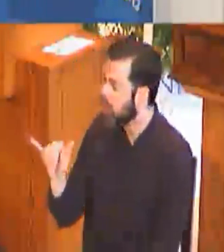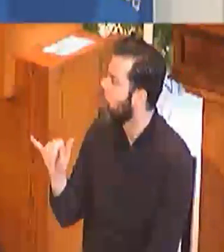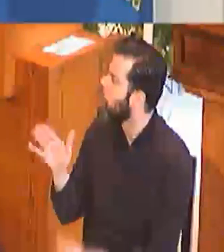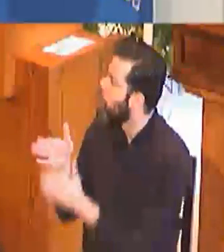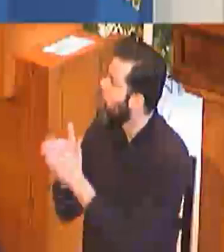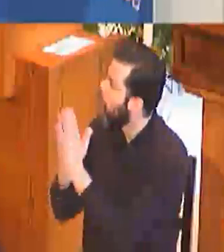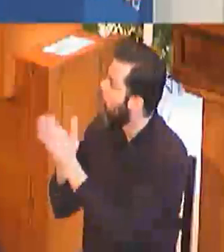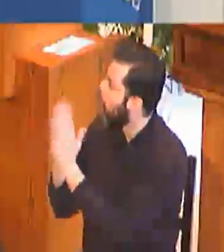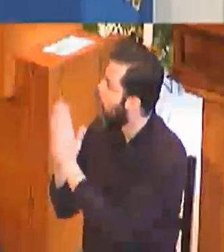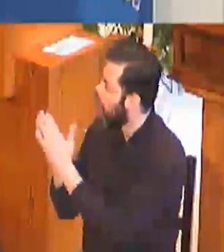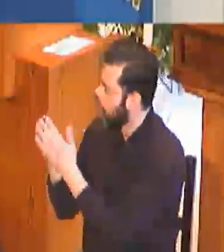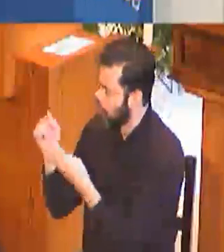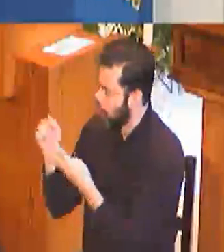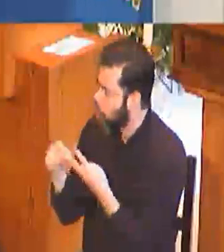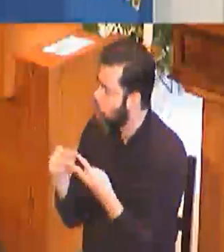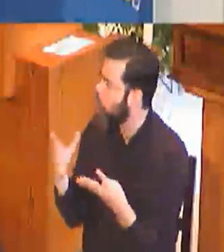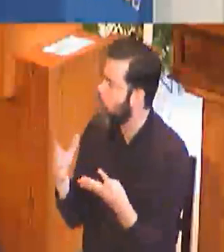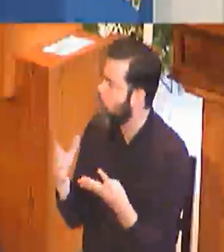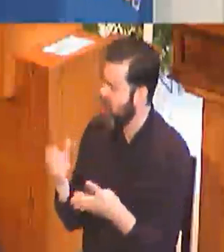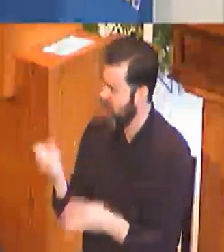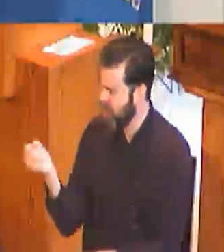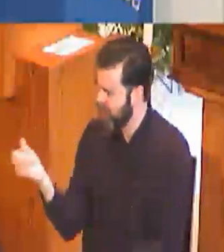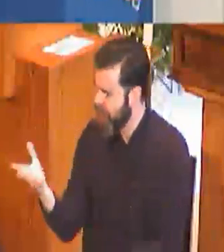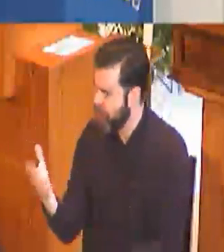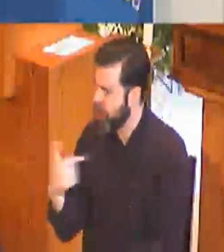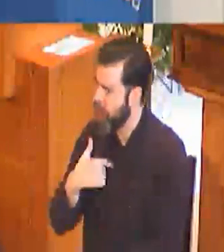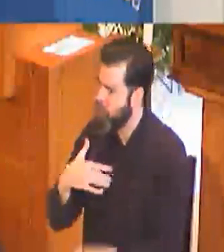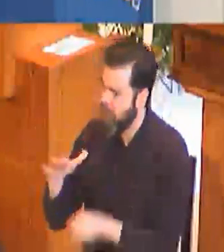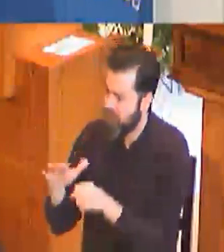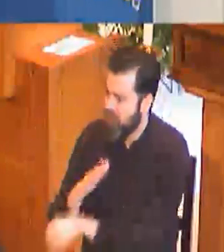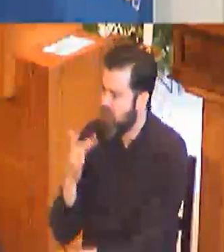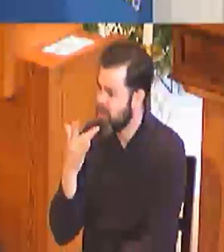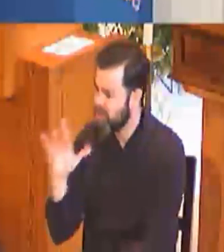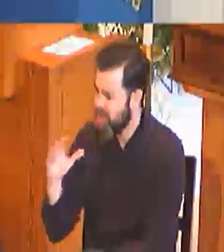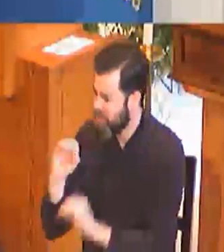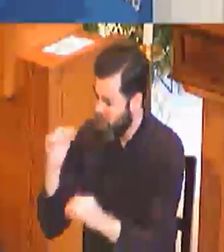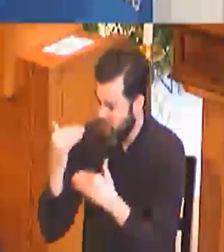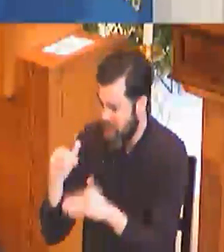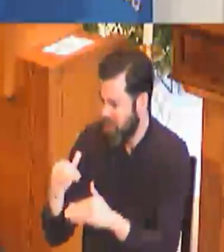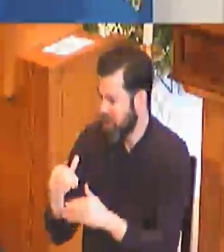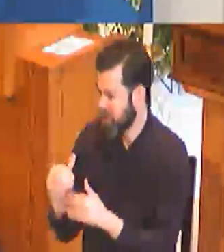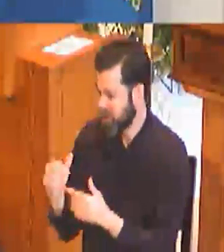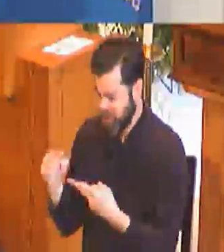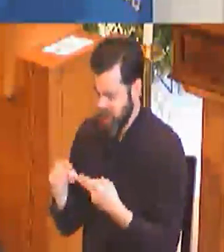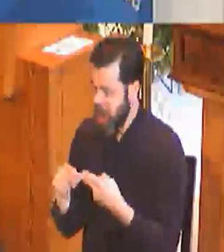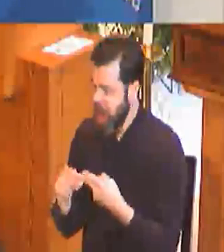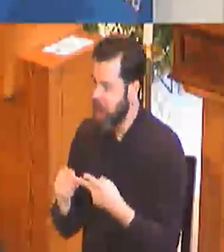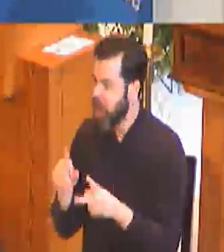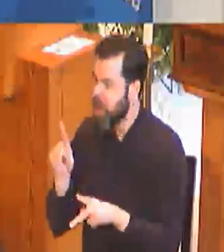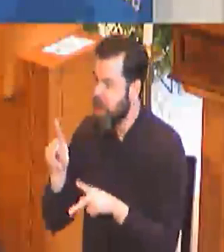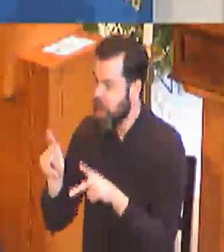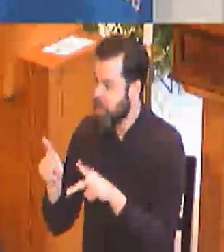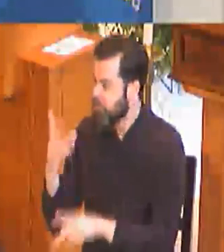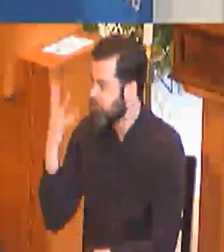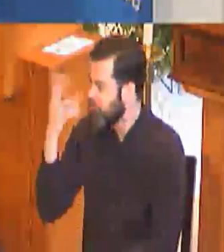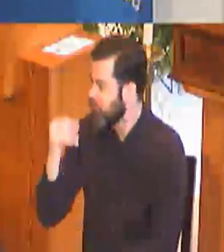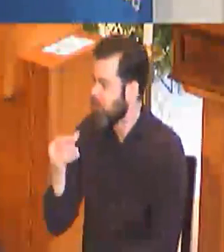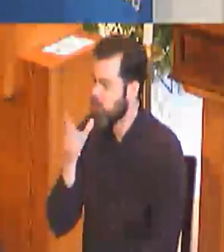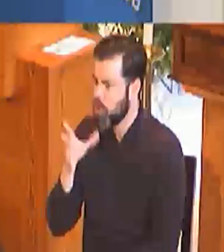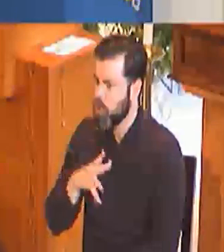like unlimited luck at the casino, asking for things like to be desired by beautiful